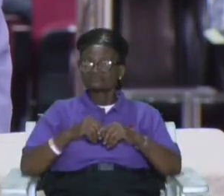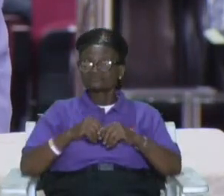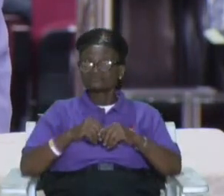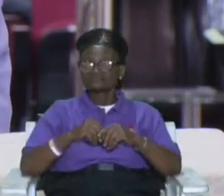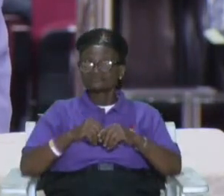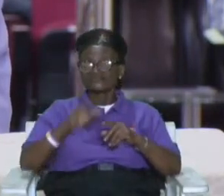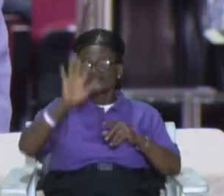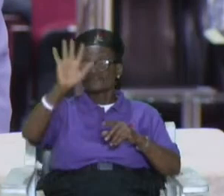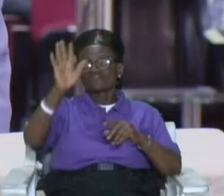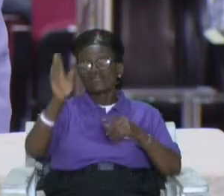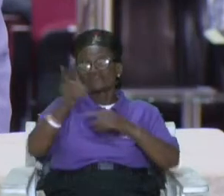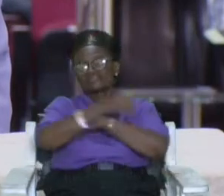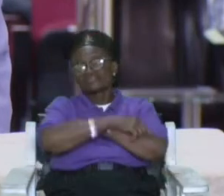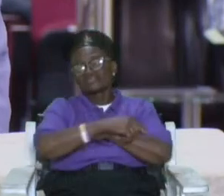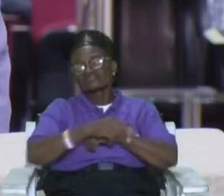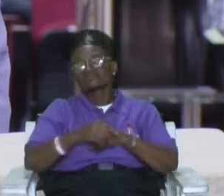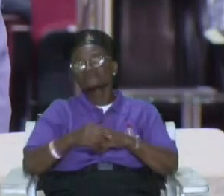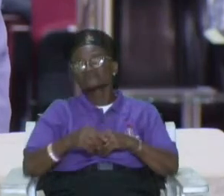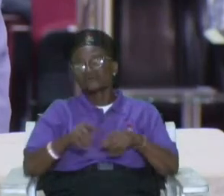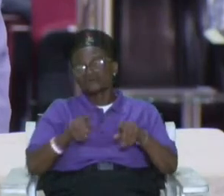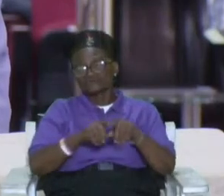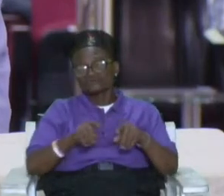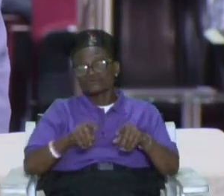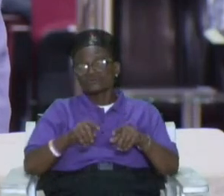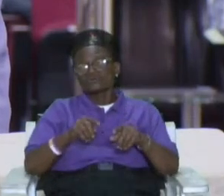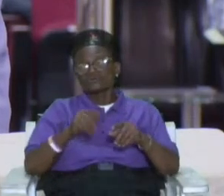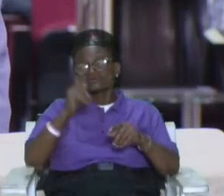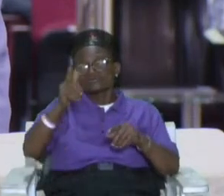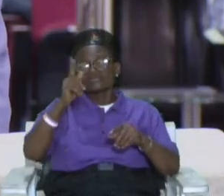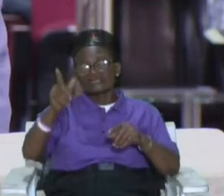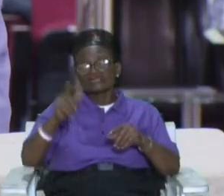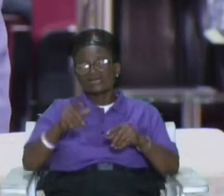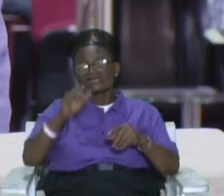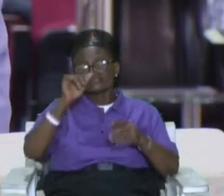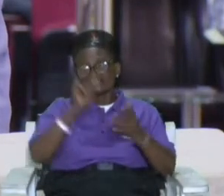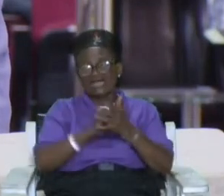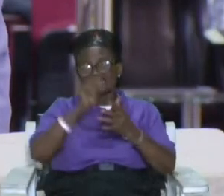And 5 days or so later, that one died.